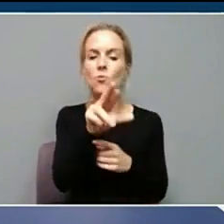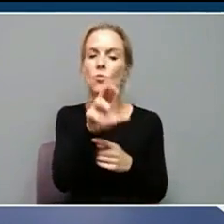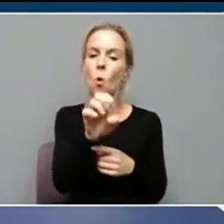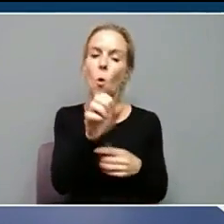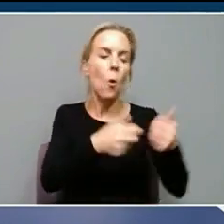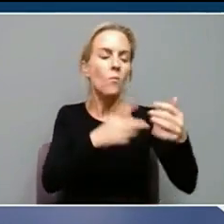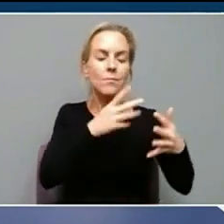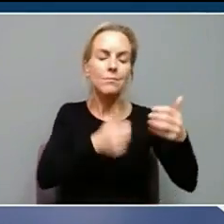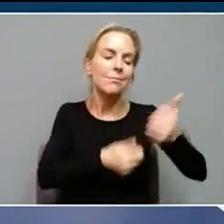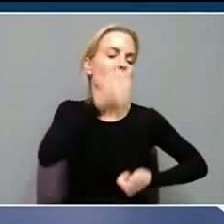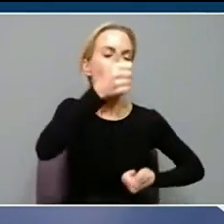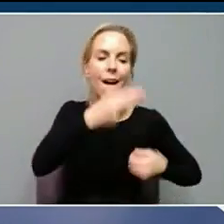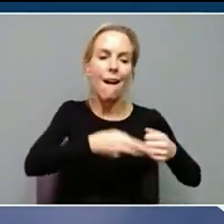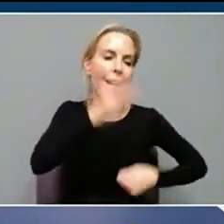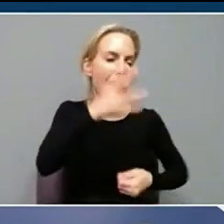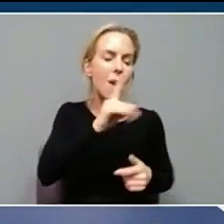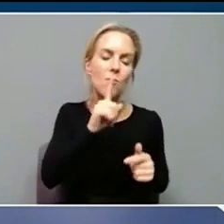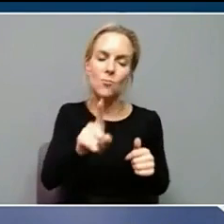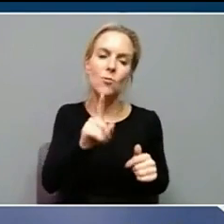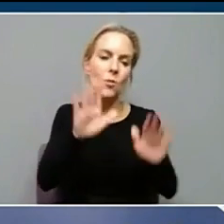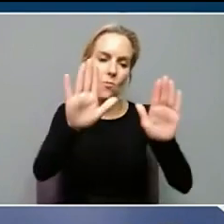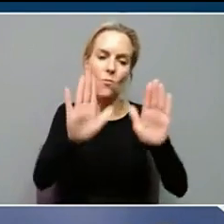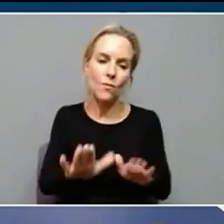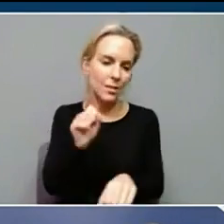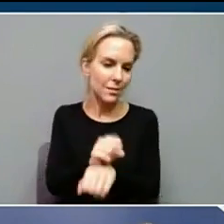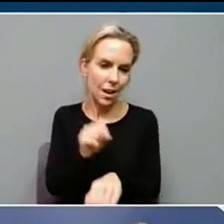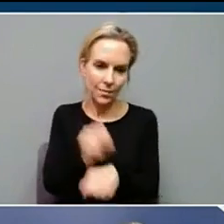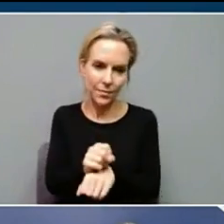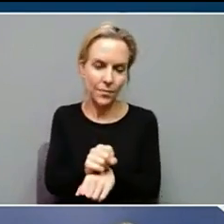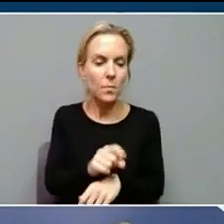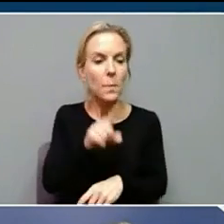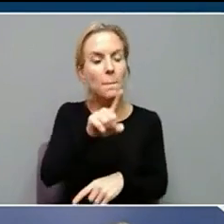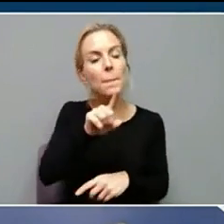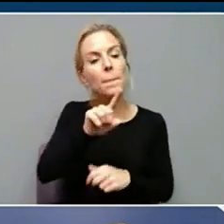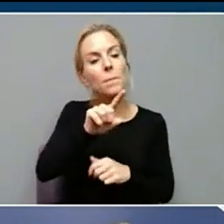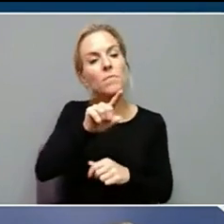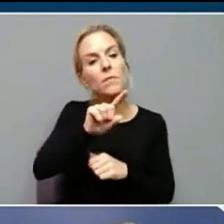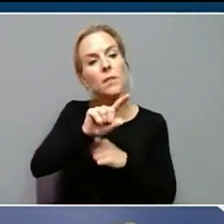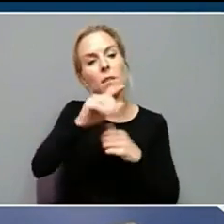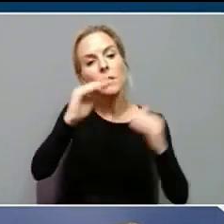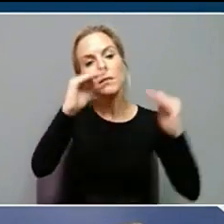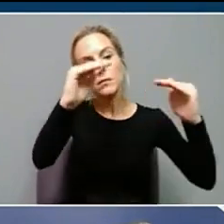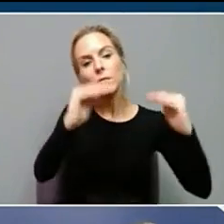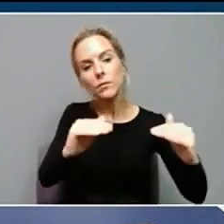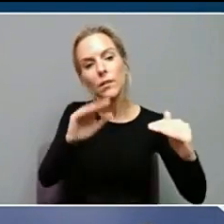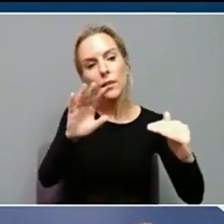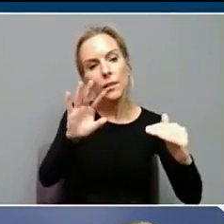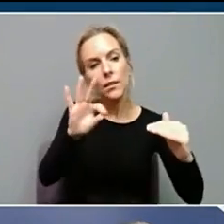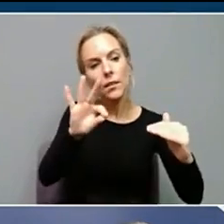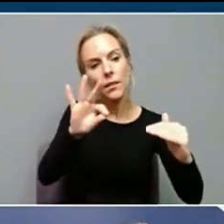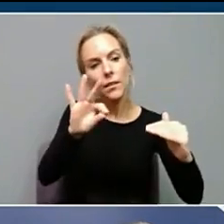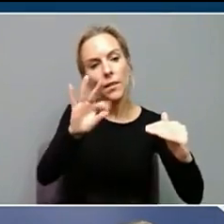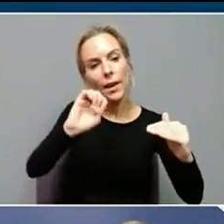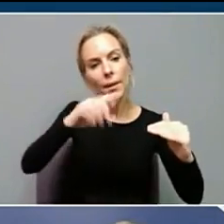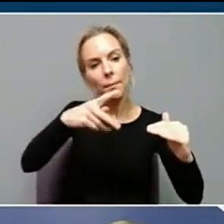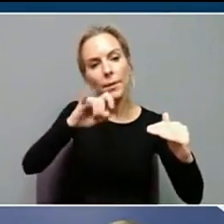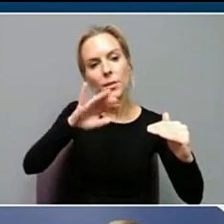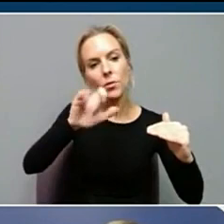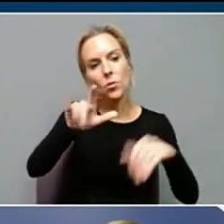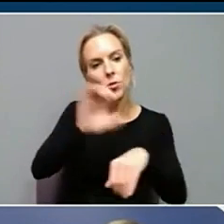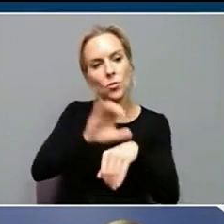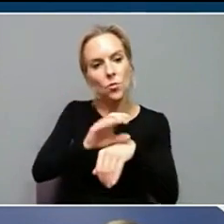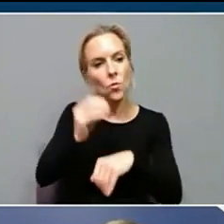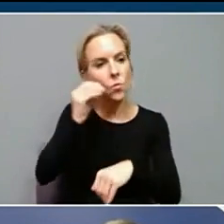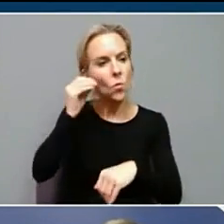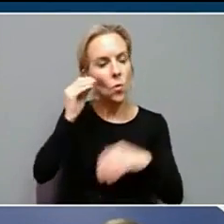Truly a wonderful job. You look right behind them, the Episcopal Church home in Louisville, Willows at Fritz Farm in Lexington. This